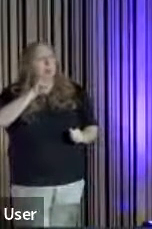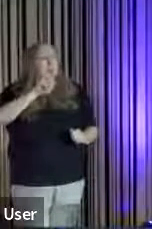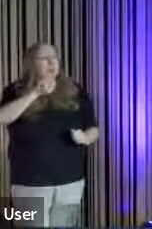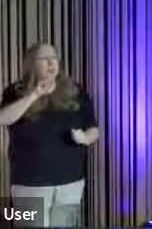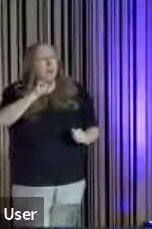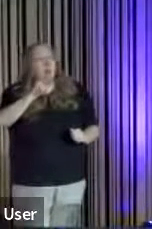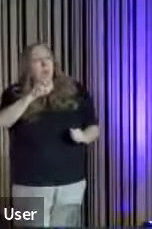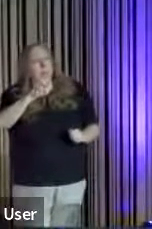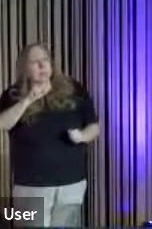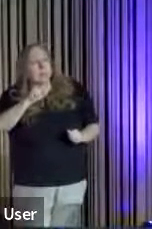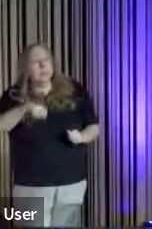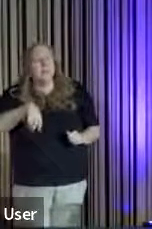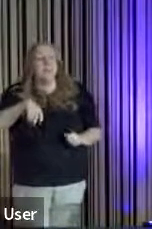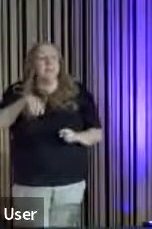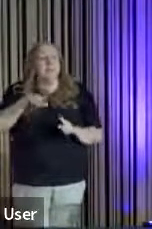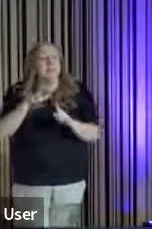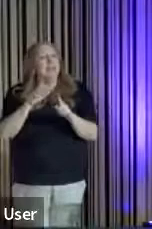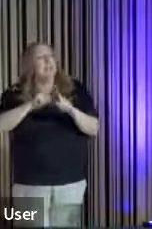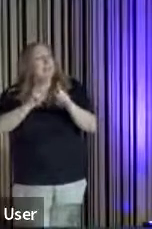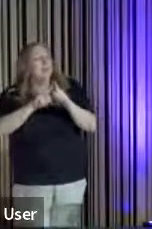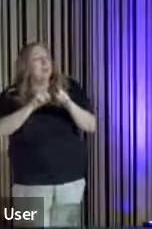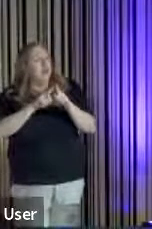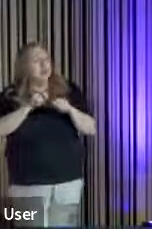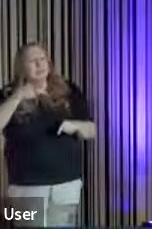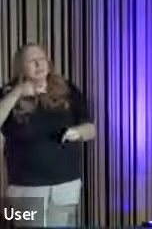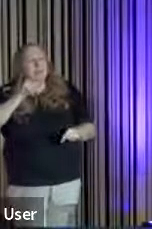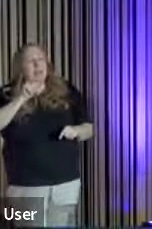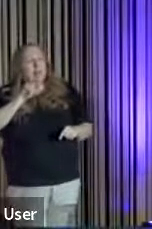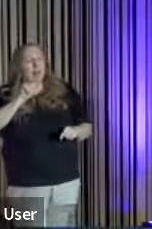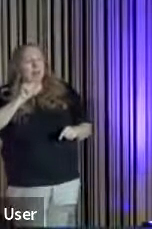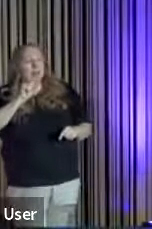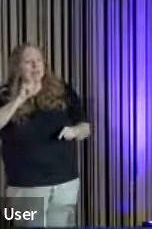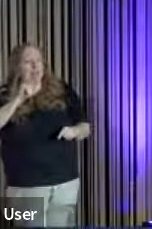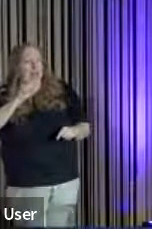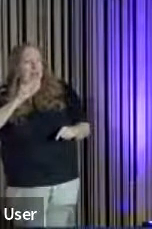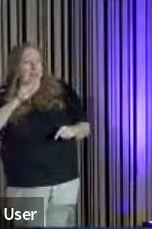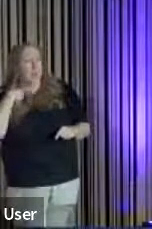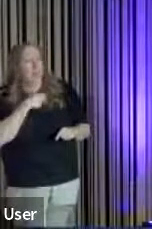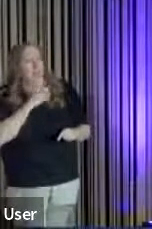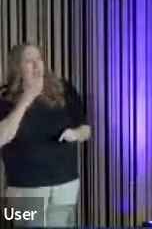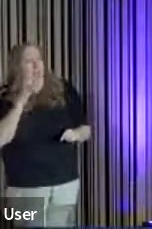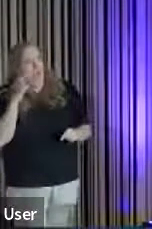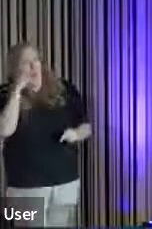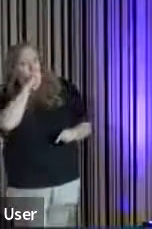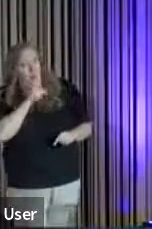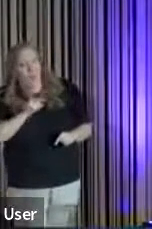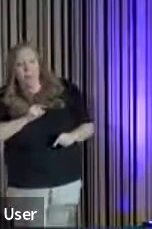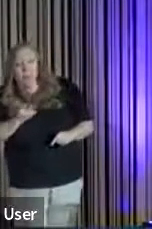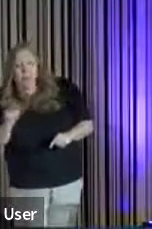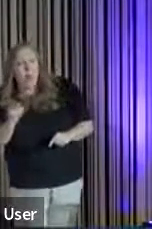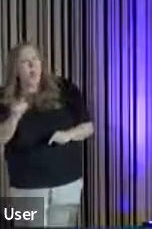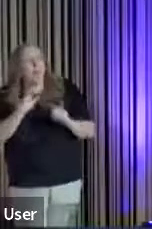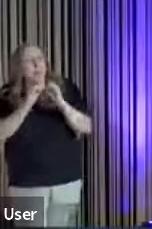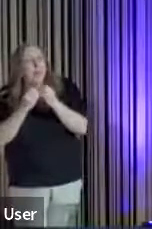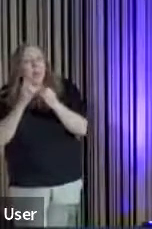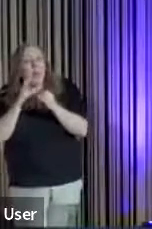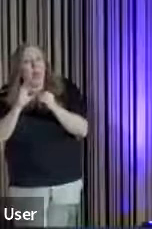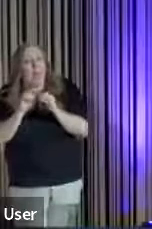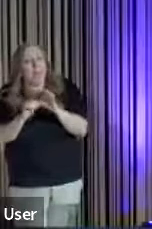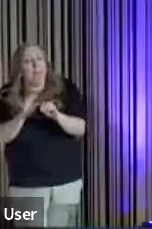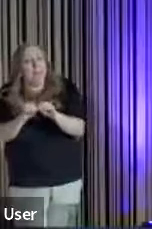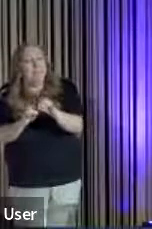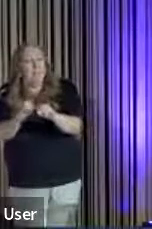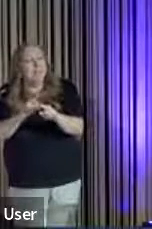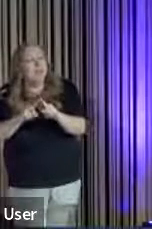of human parasites. We assume that these are parasitic organisms parasitizing on the other plankton groups, but we don't really